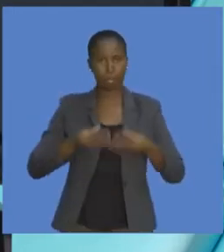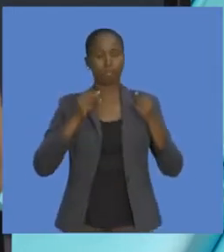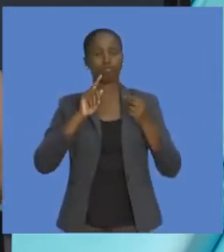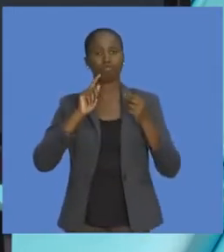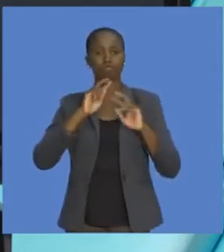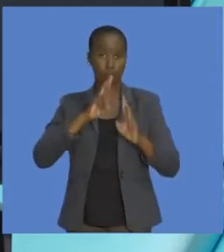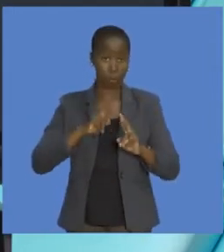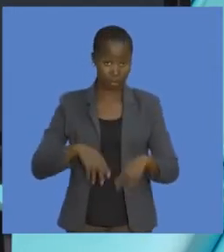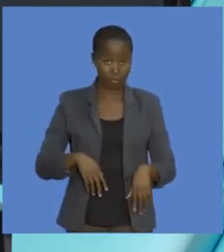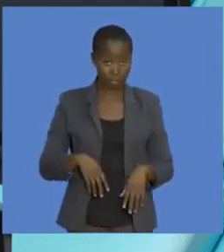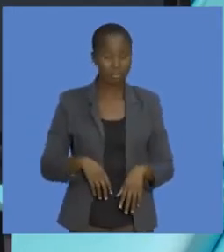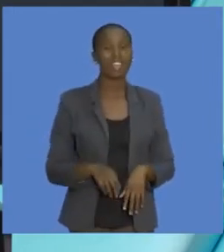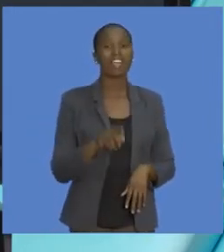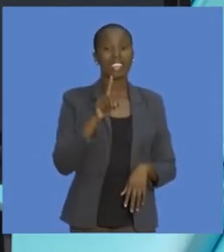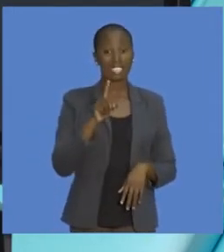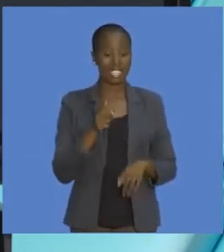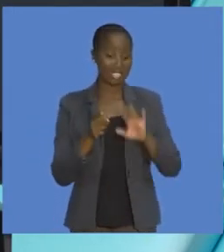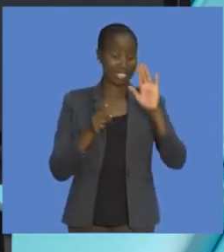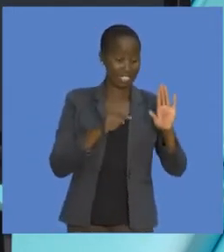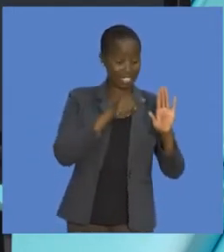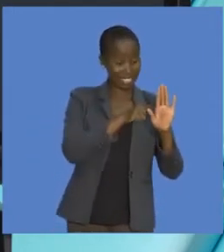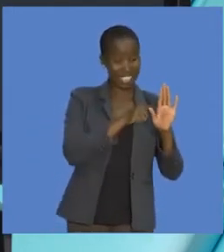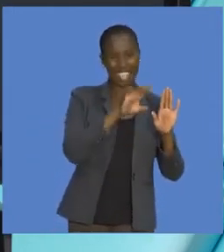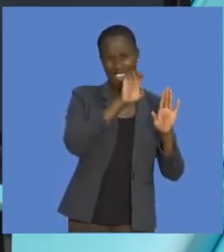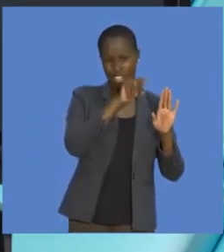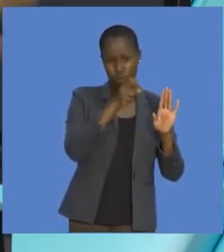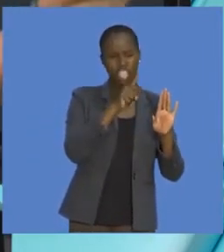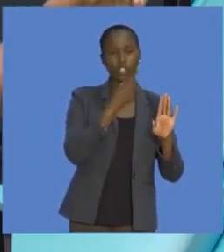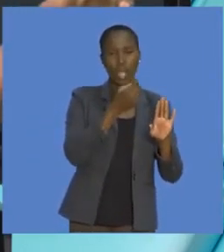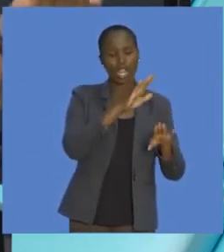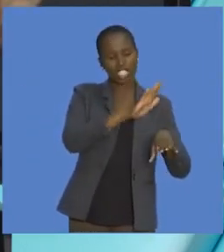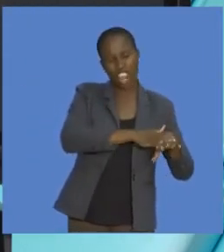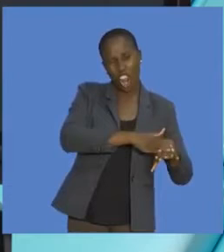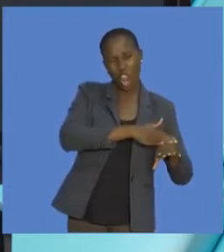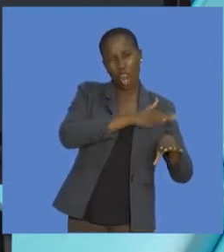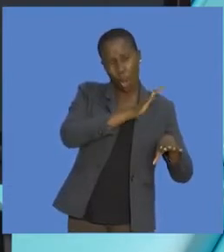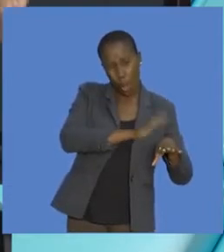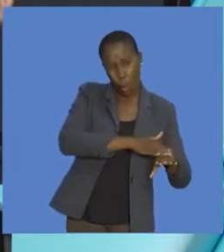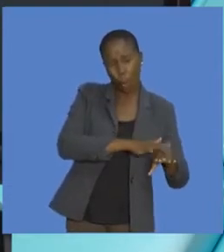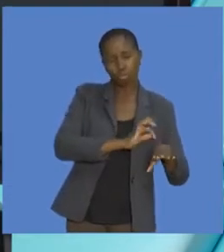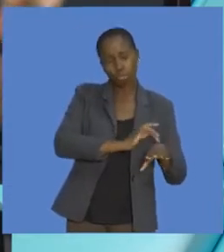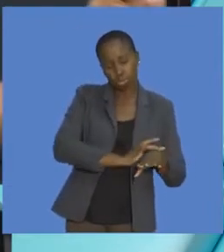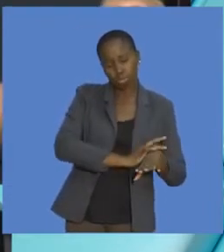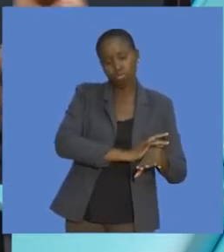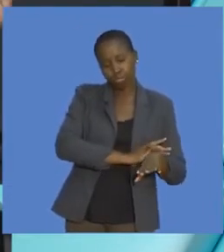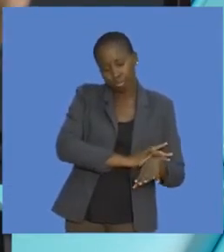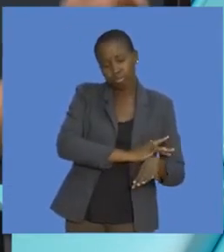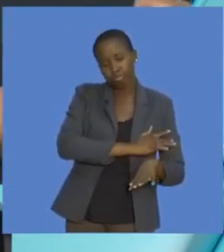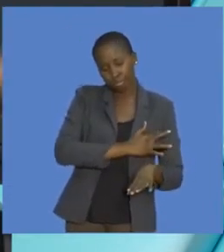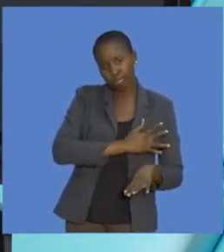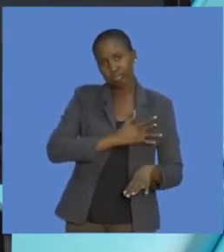a much slower, longer-lived process, but on the nervous system, we're seeing a quick,